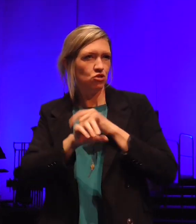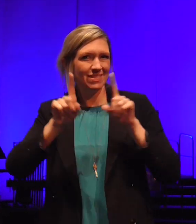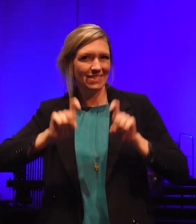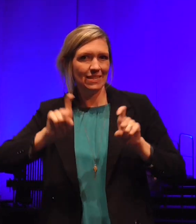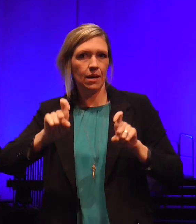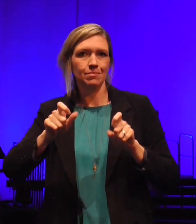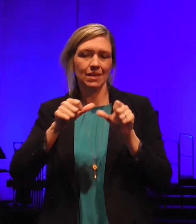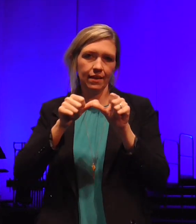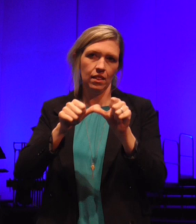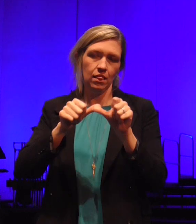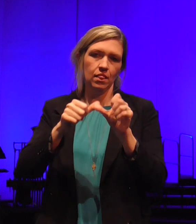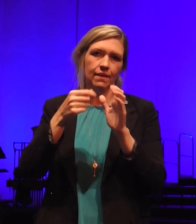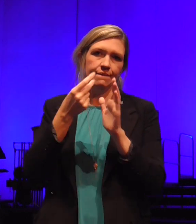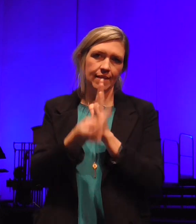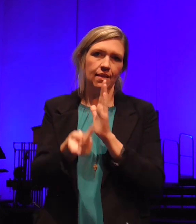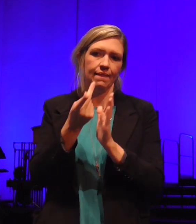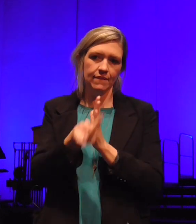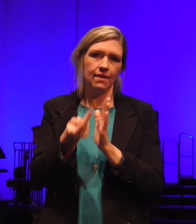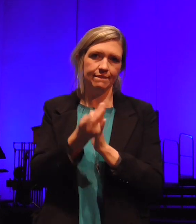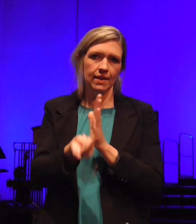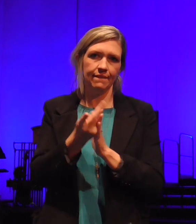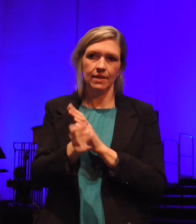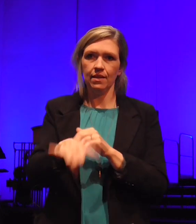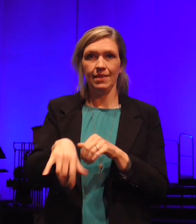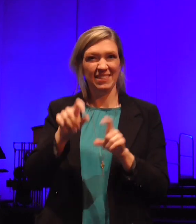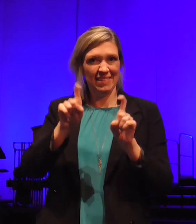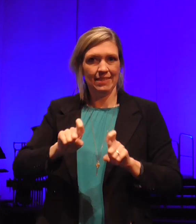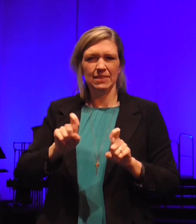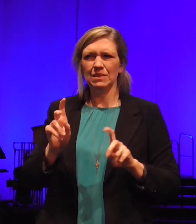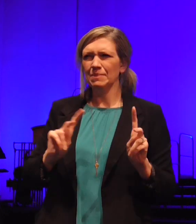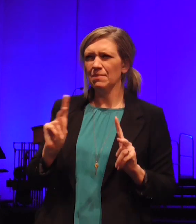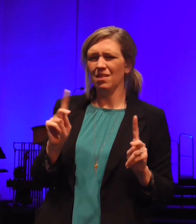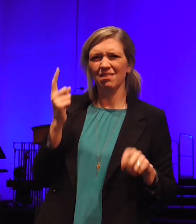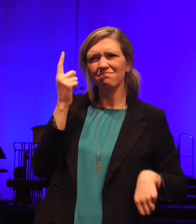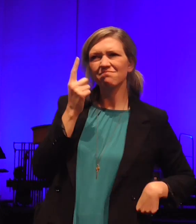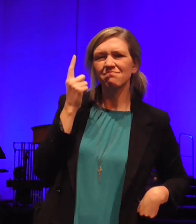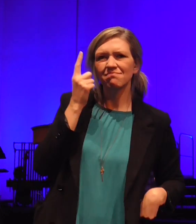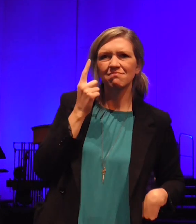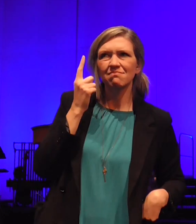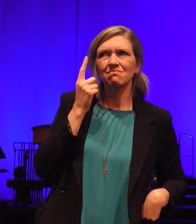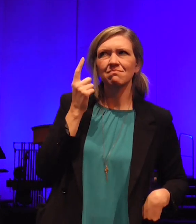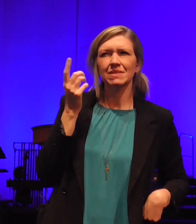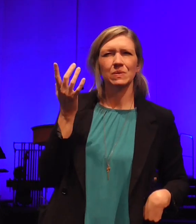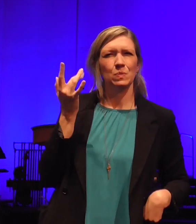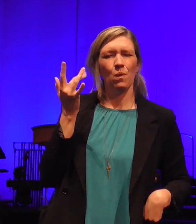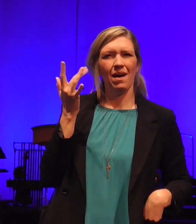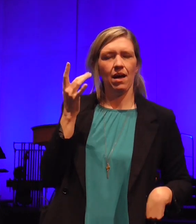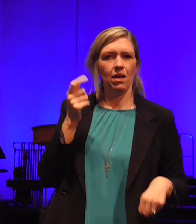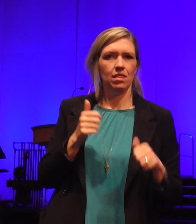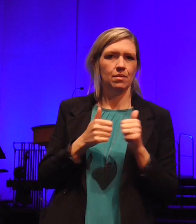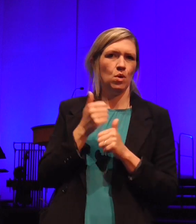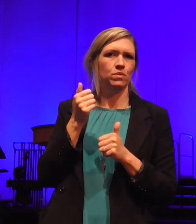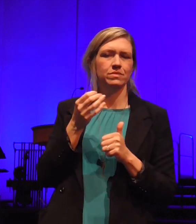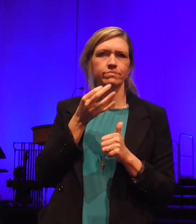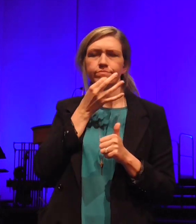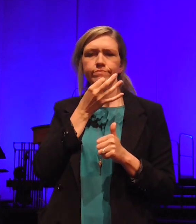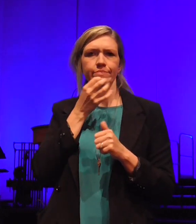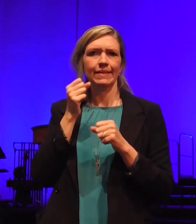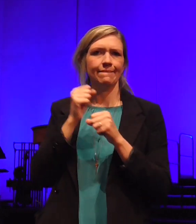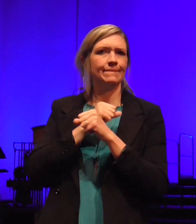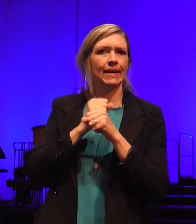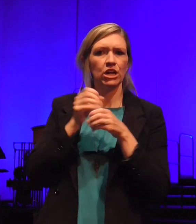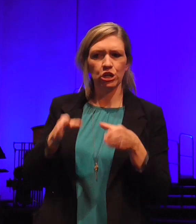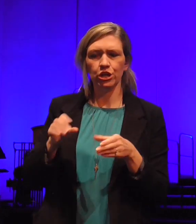and he kept failing the test. And people started asking why the greatest fighter